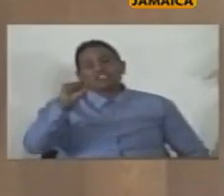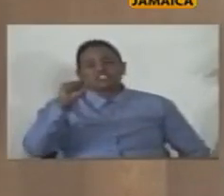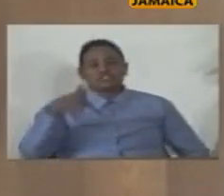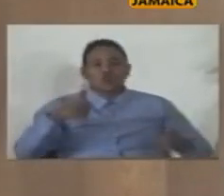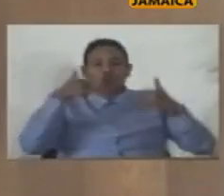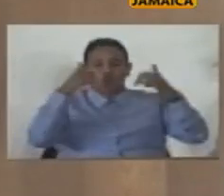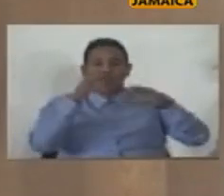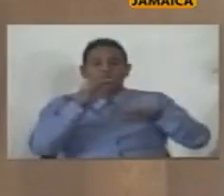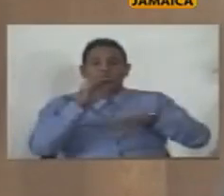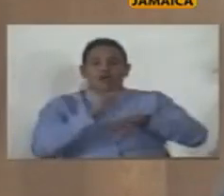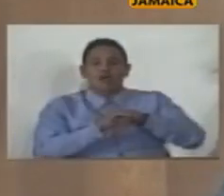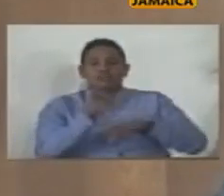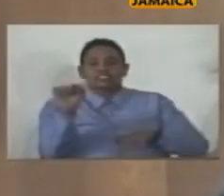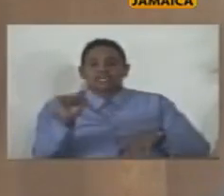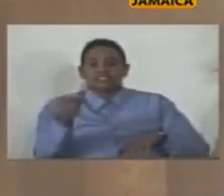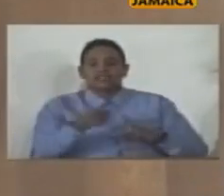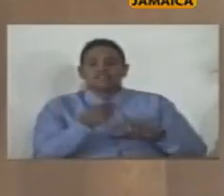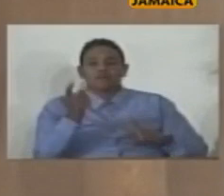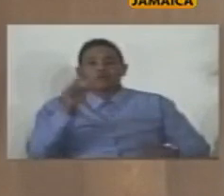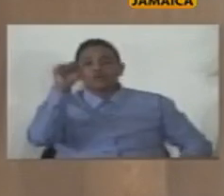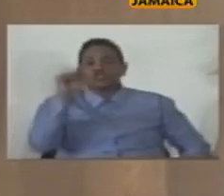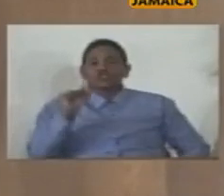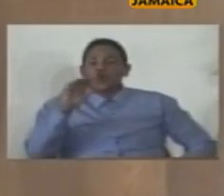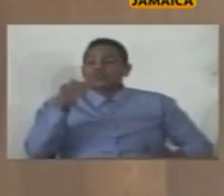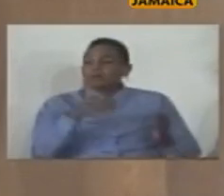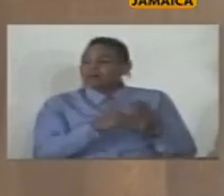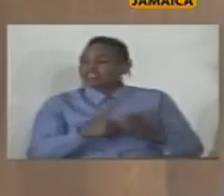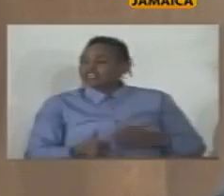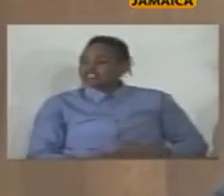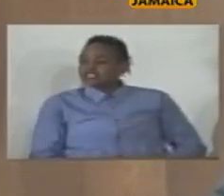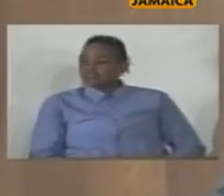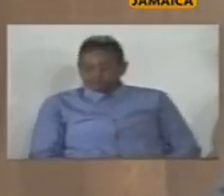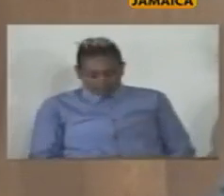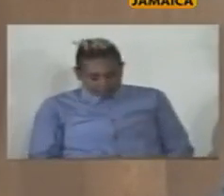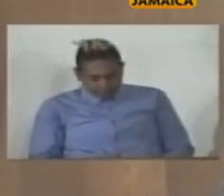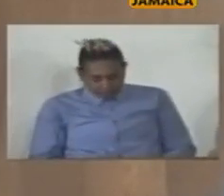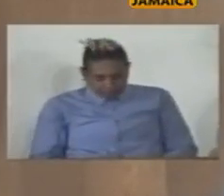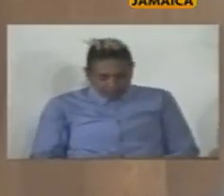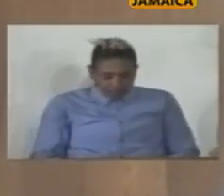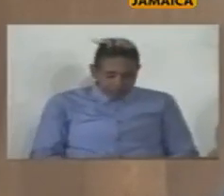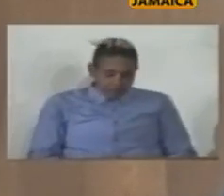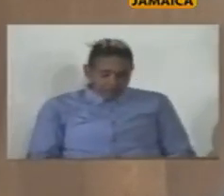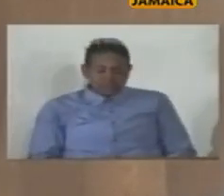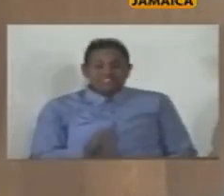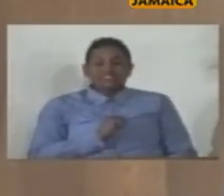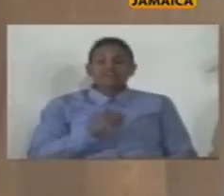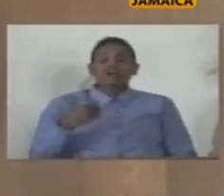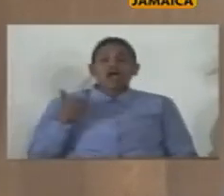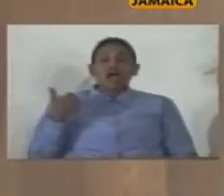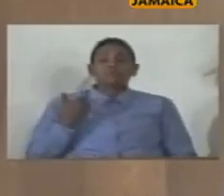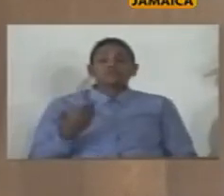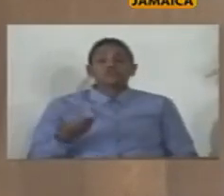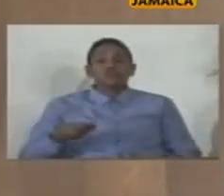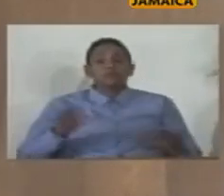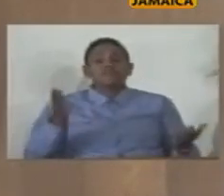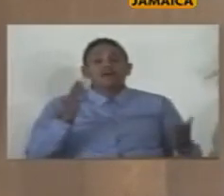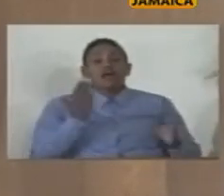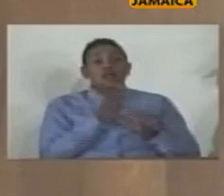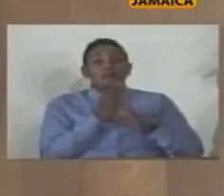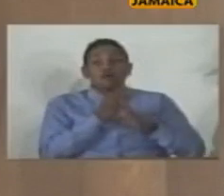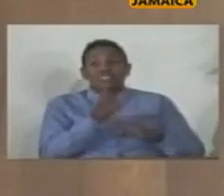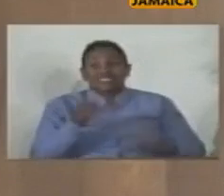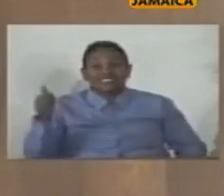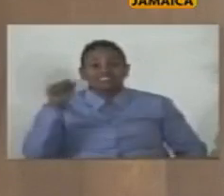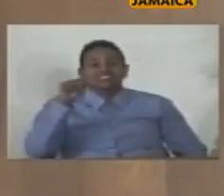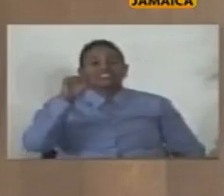are from the constituency of South Manchester. I was happy to provide a bus to take them into St. James, where they